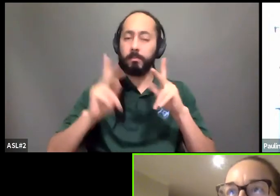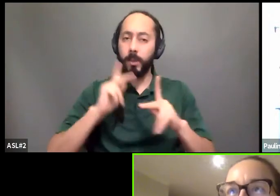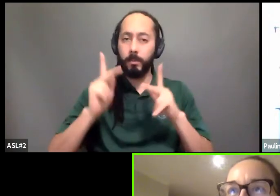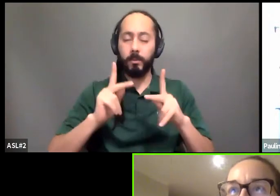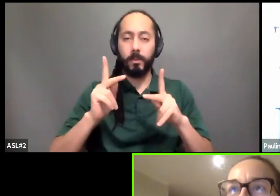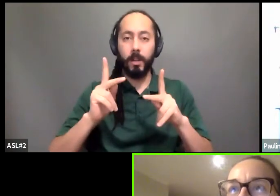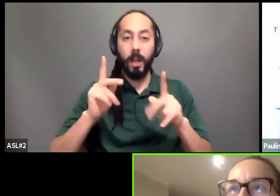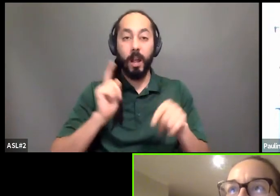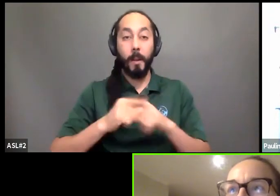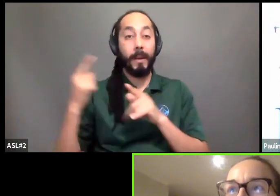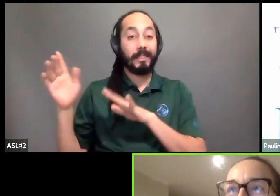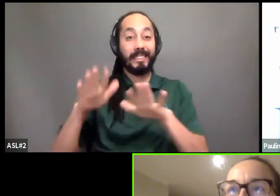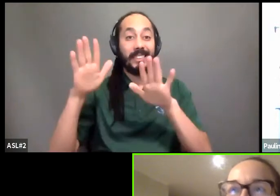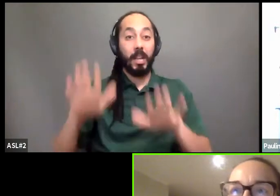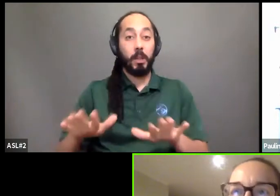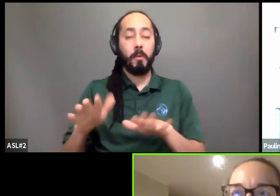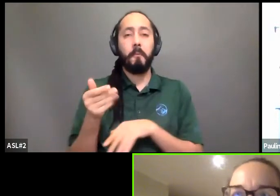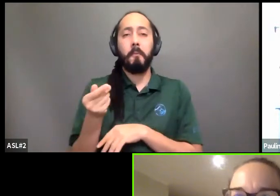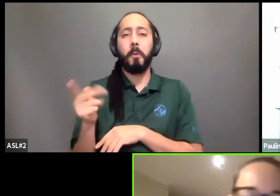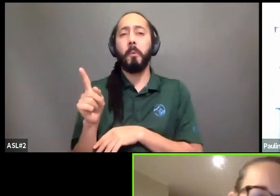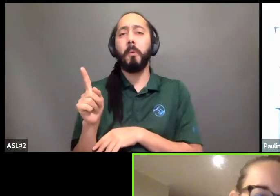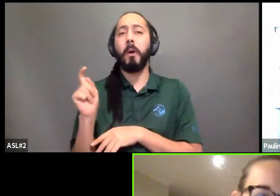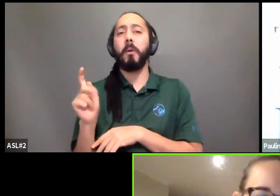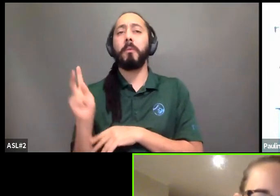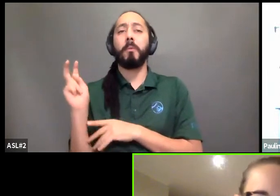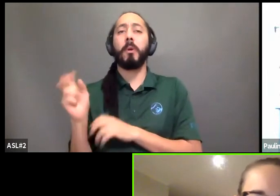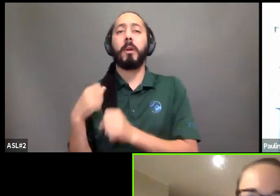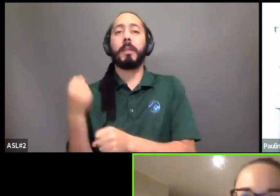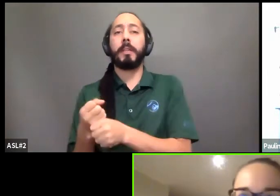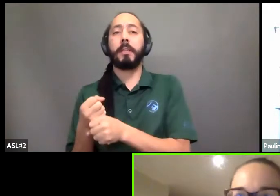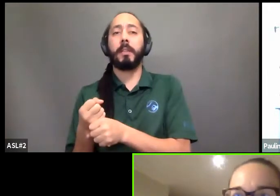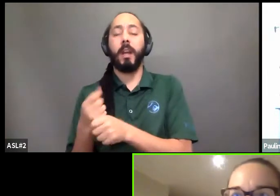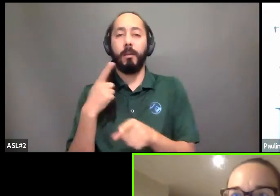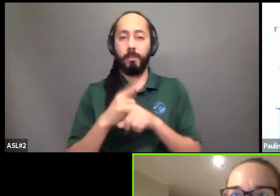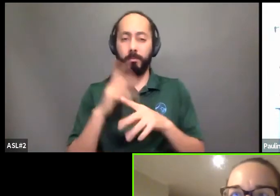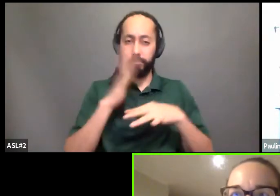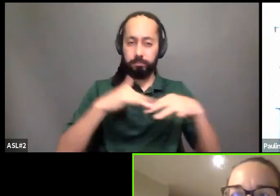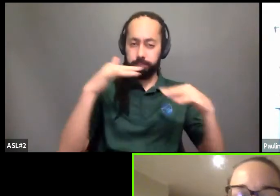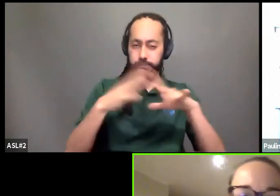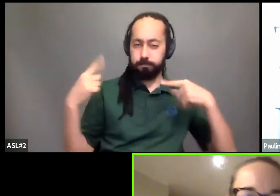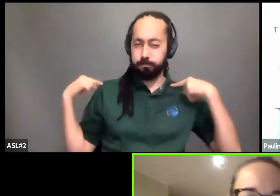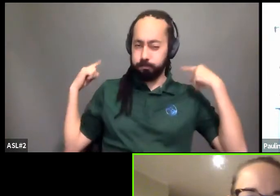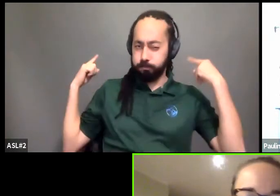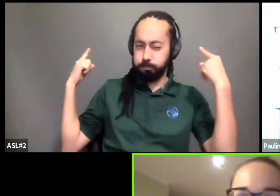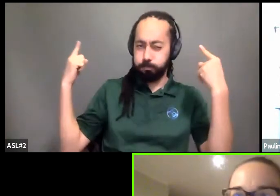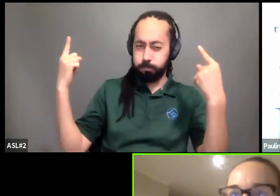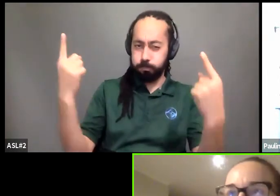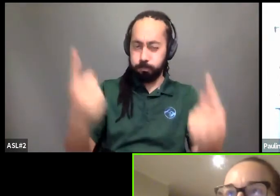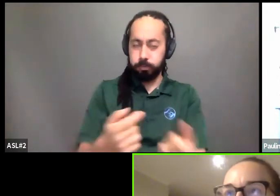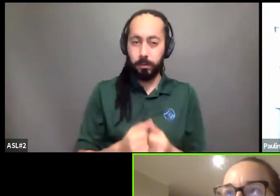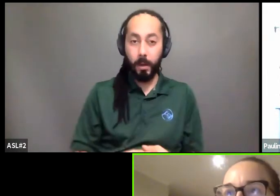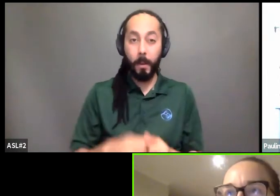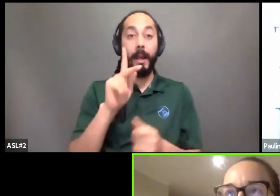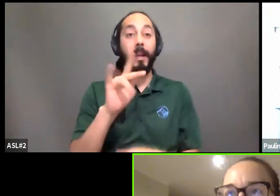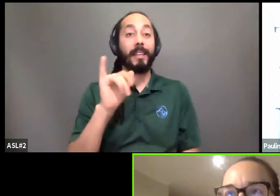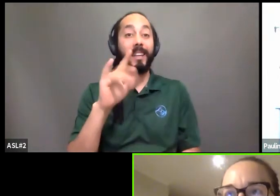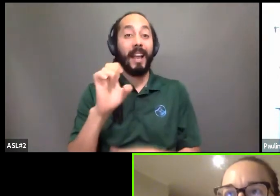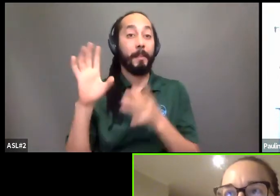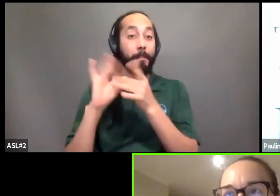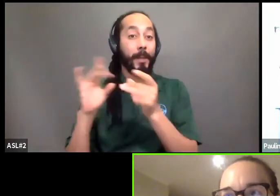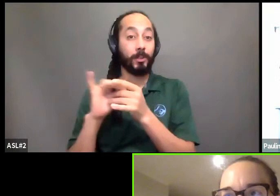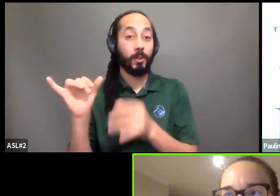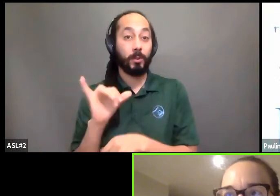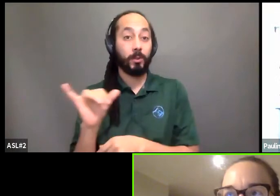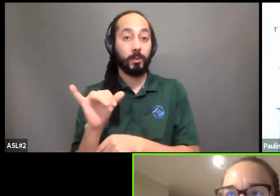last few hundred. But as I speak, as Kike mentioned, not 100 kilometers away, the